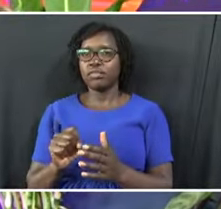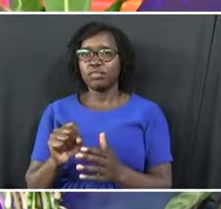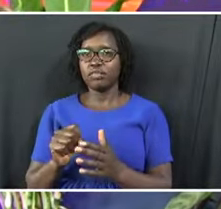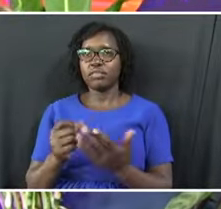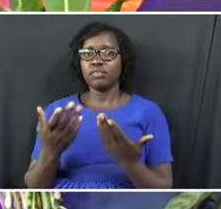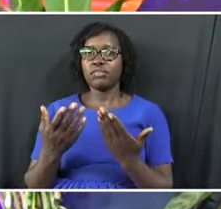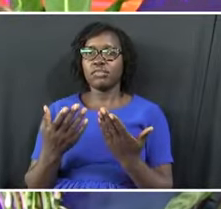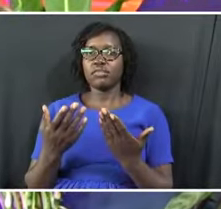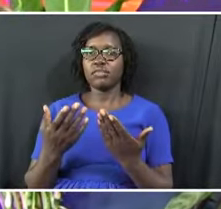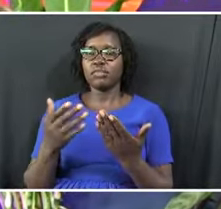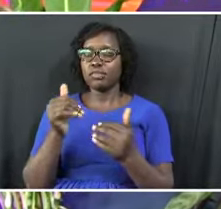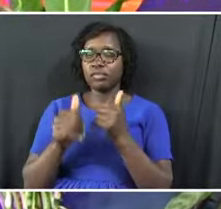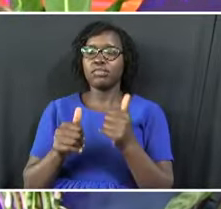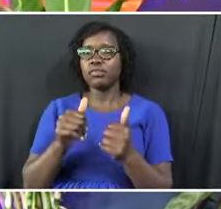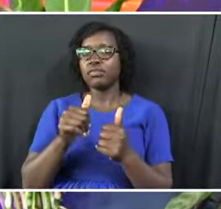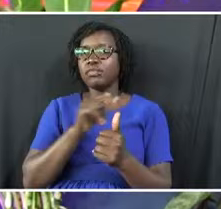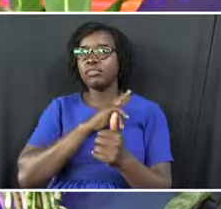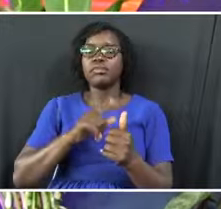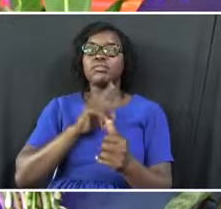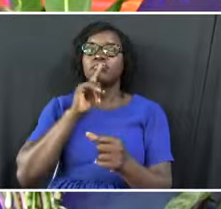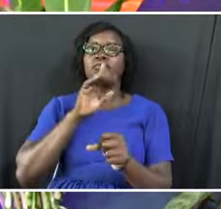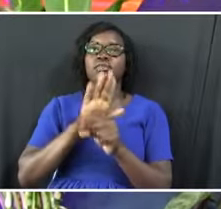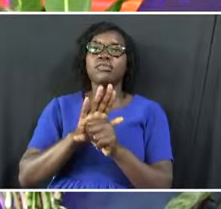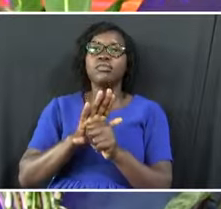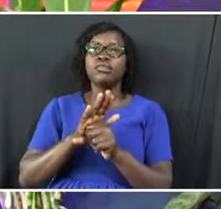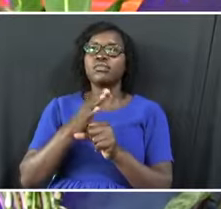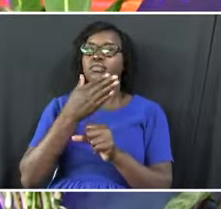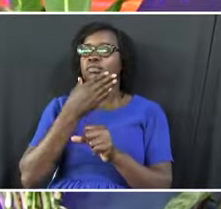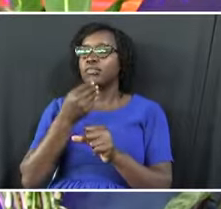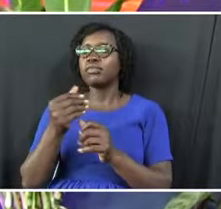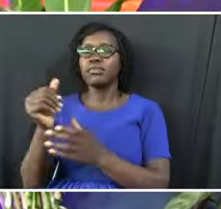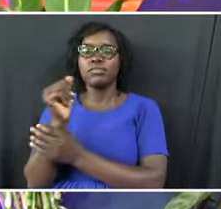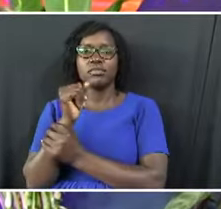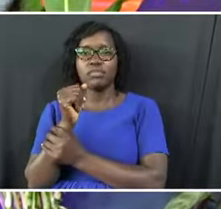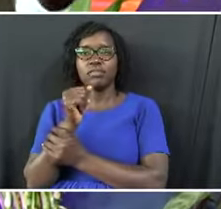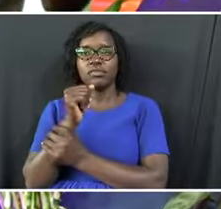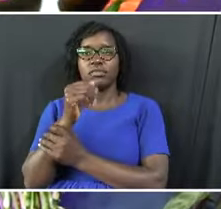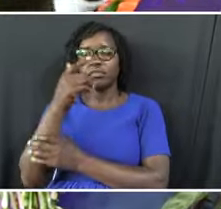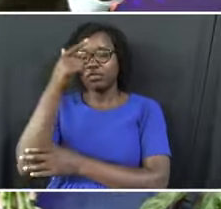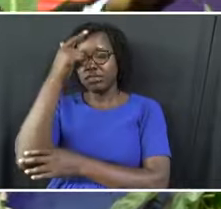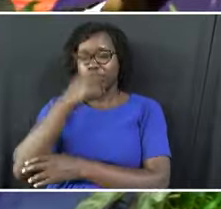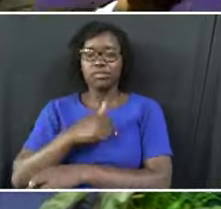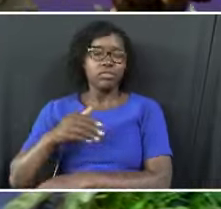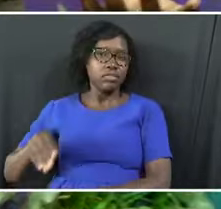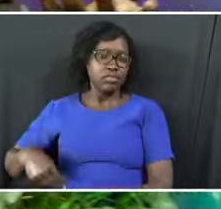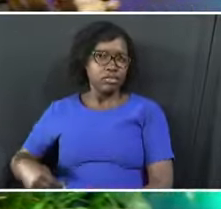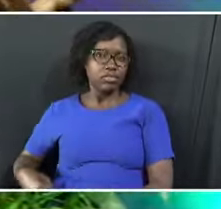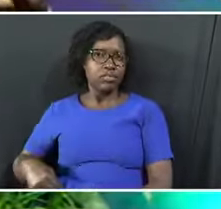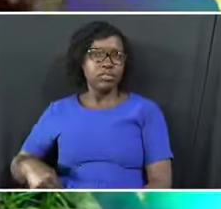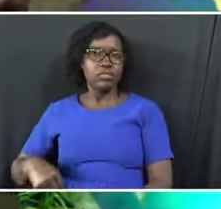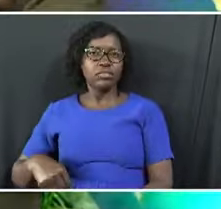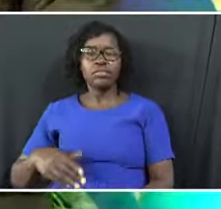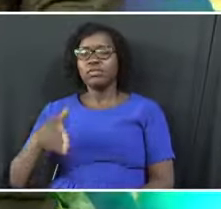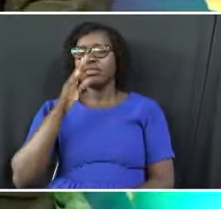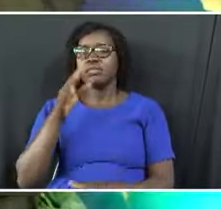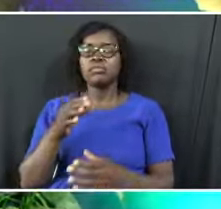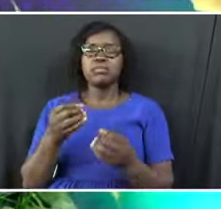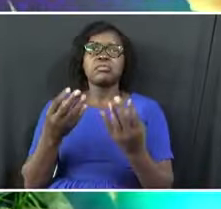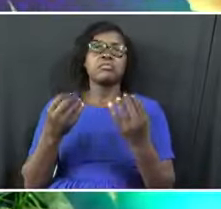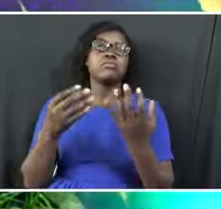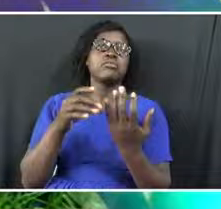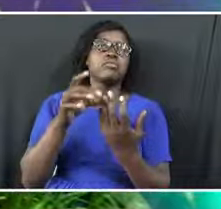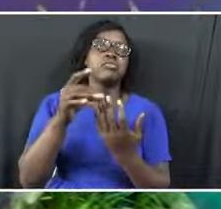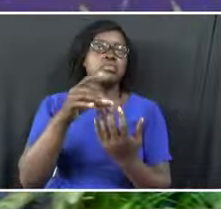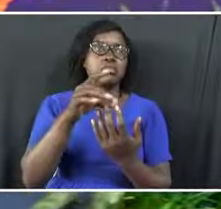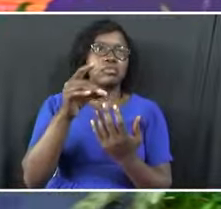fathers Abraham, Isaac, and Jacob. Friends, God has given us a box of choices, and it is